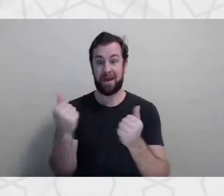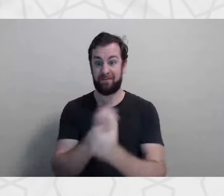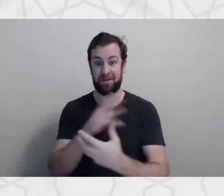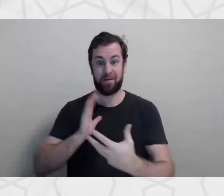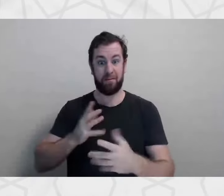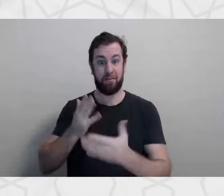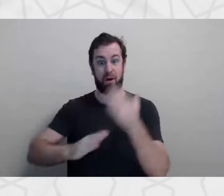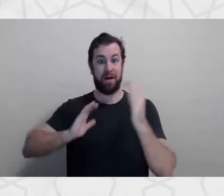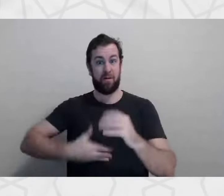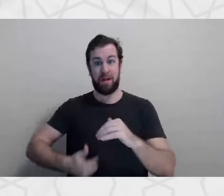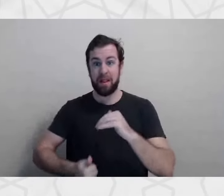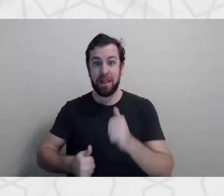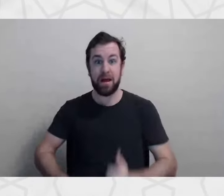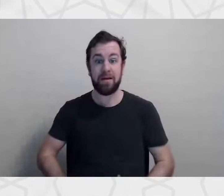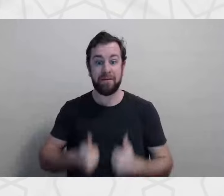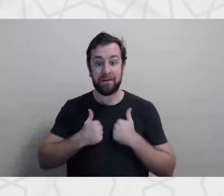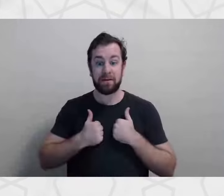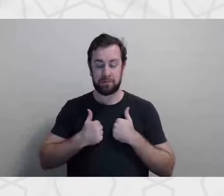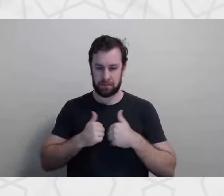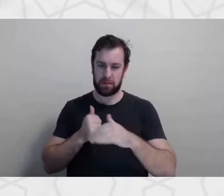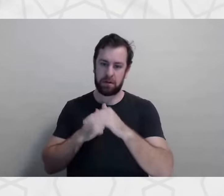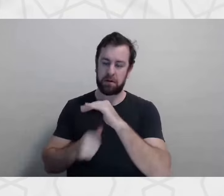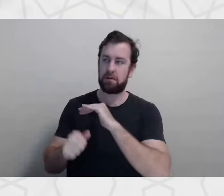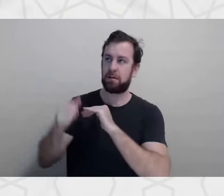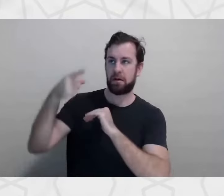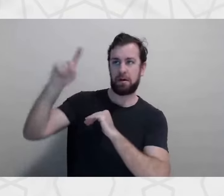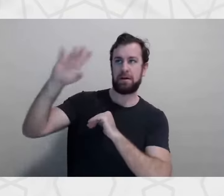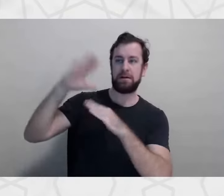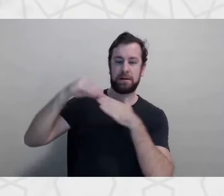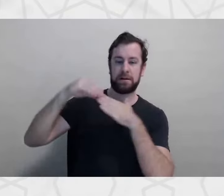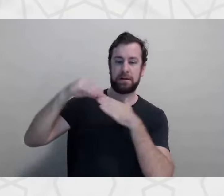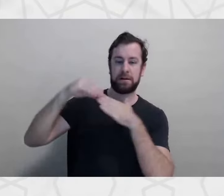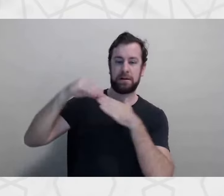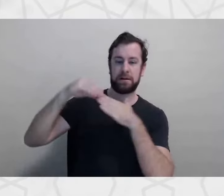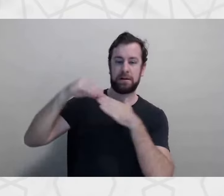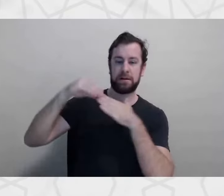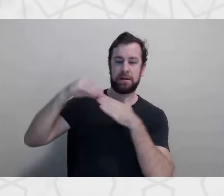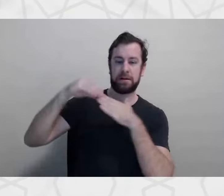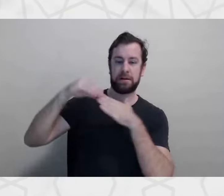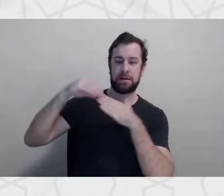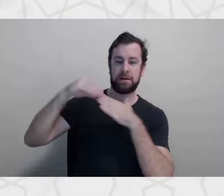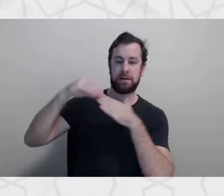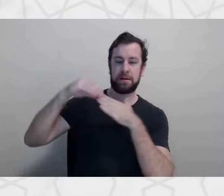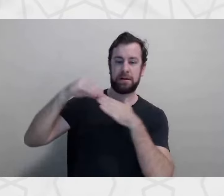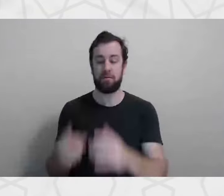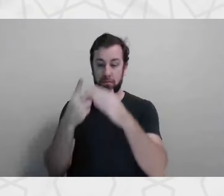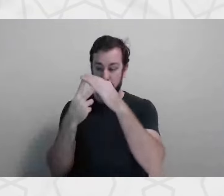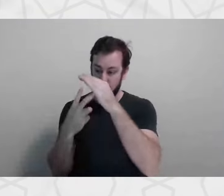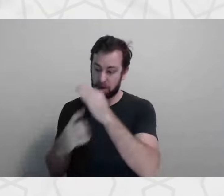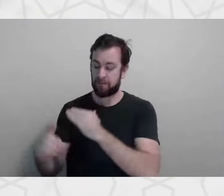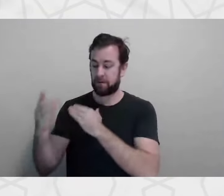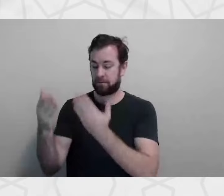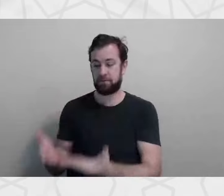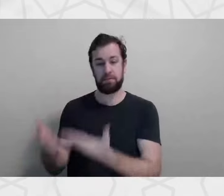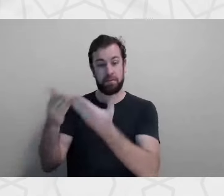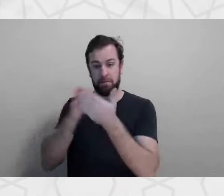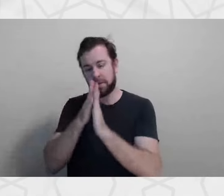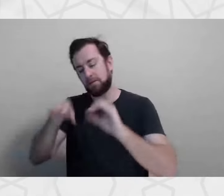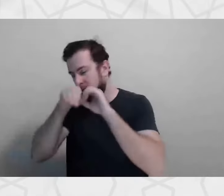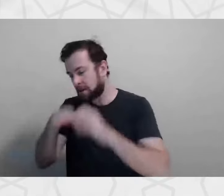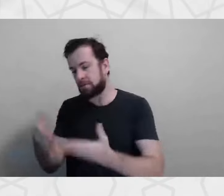of Allah subhanahu wa ta'ala. And the Prophet, peace and blessings be upon him, warned